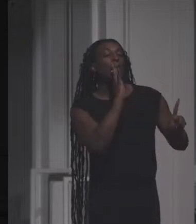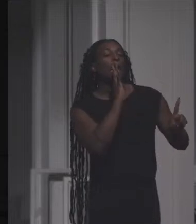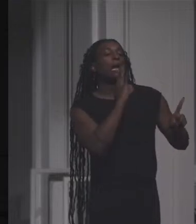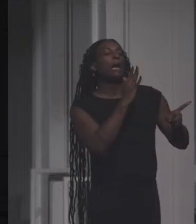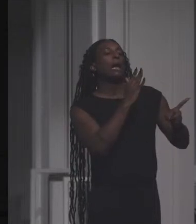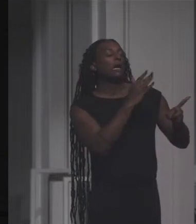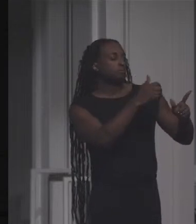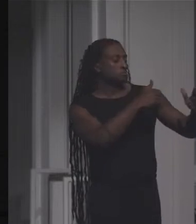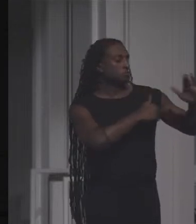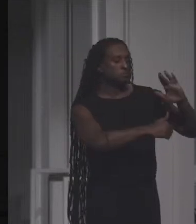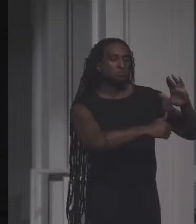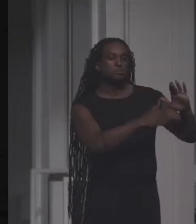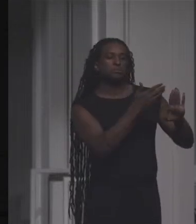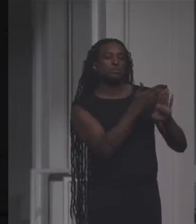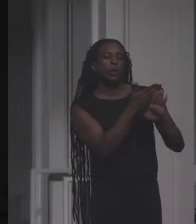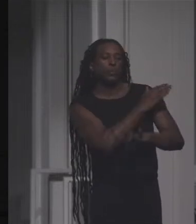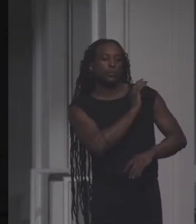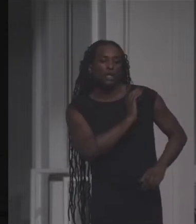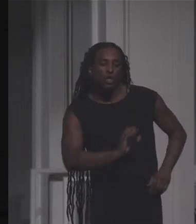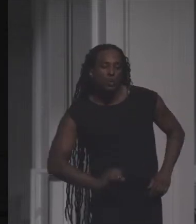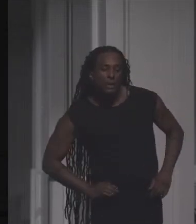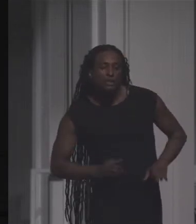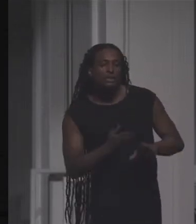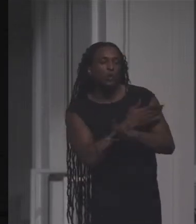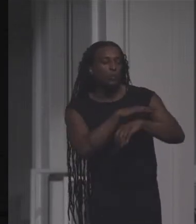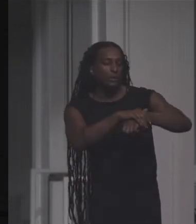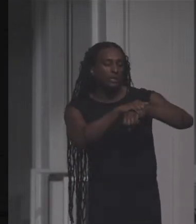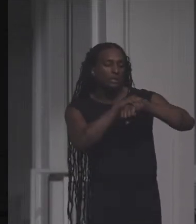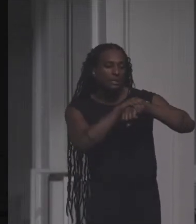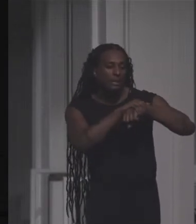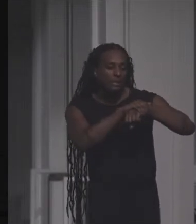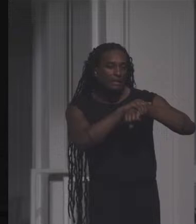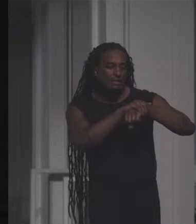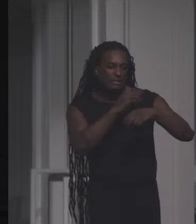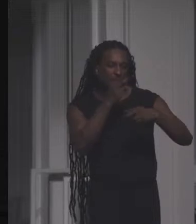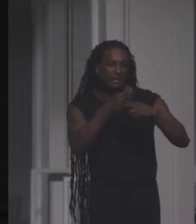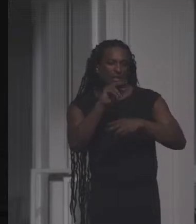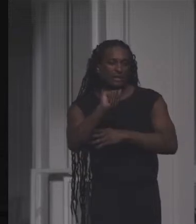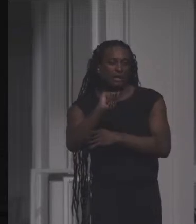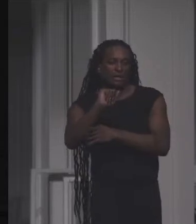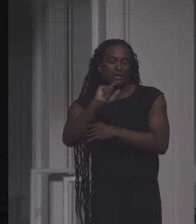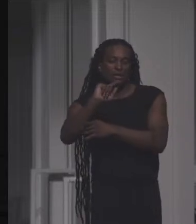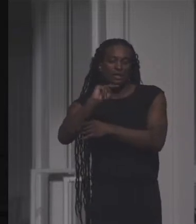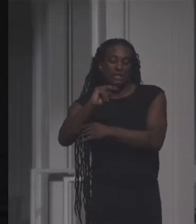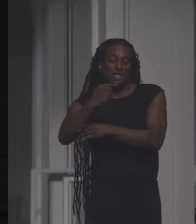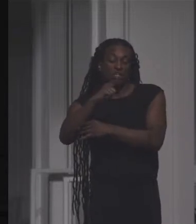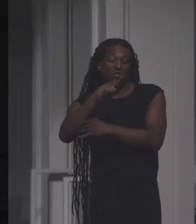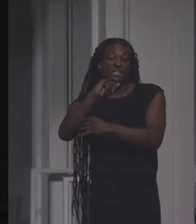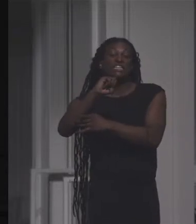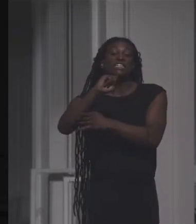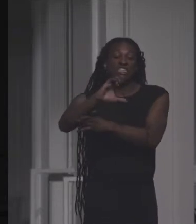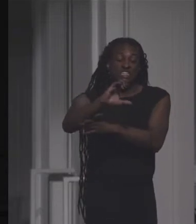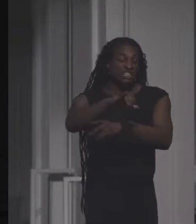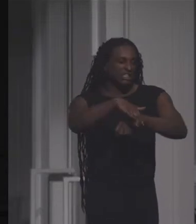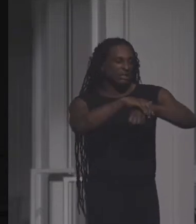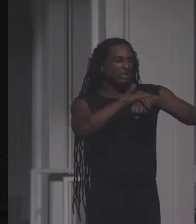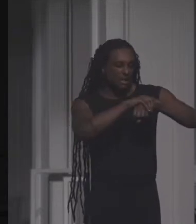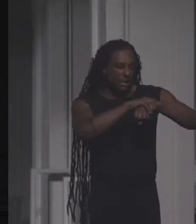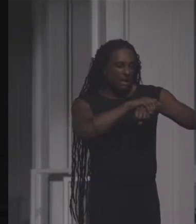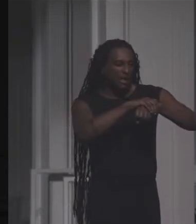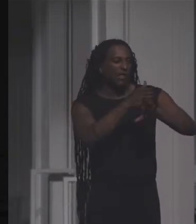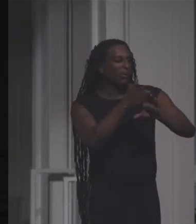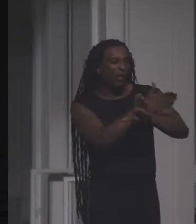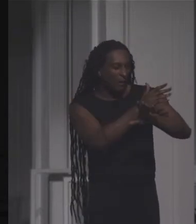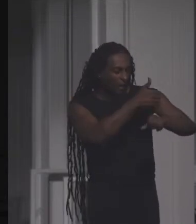Early English, or Anglish, as I'm going to call it here tonight, Anglish kingdom of Northumbria, where